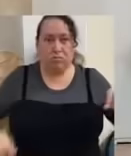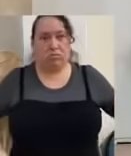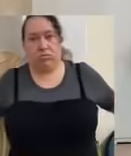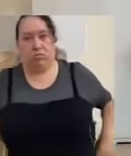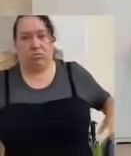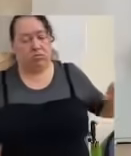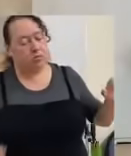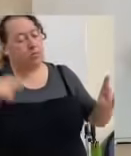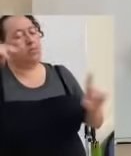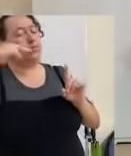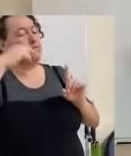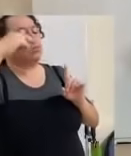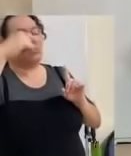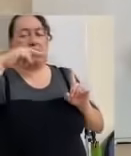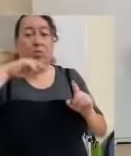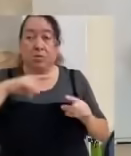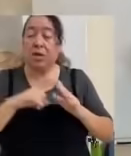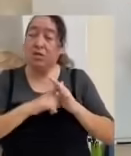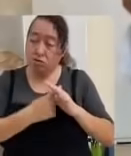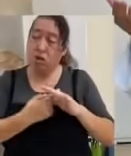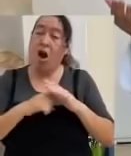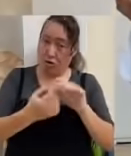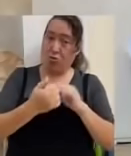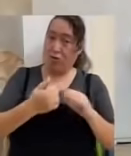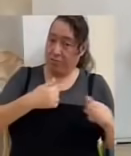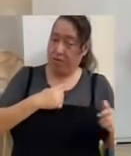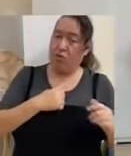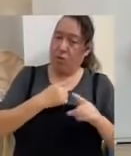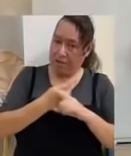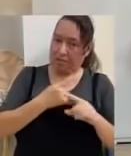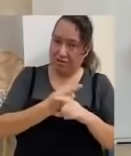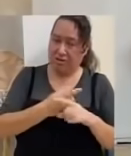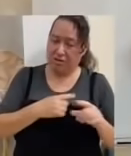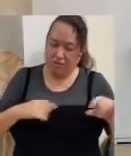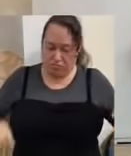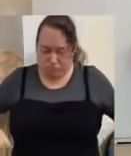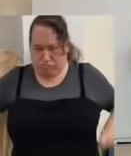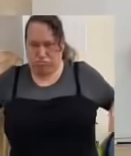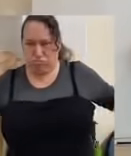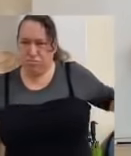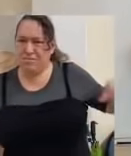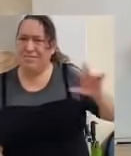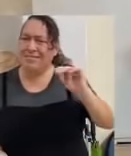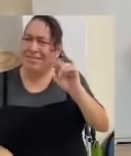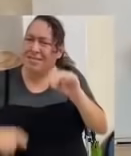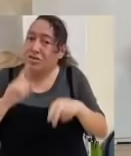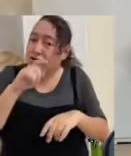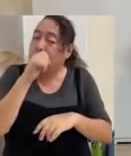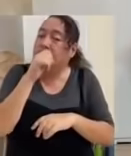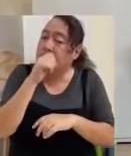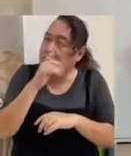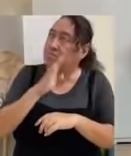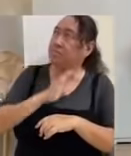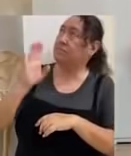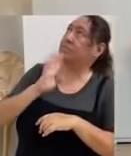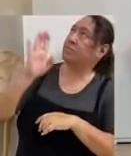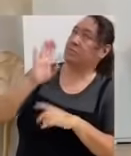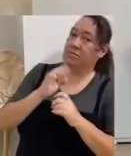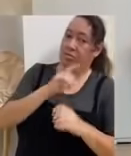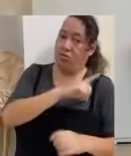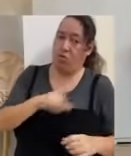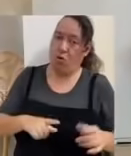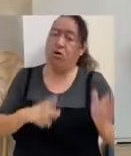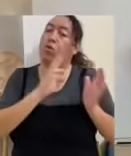huh? Beginning with me. We always want to show off. No, secrets with the Lord, very important. I invite you to reread